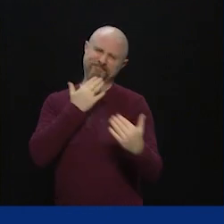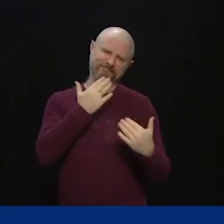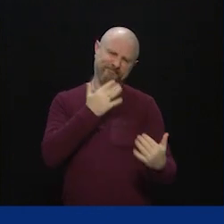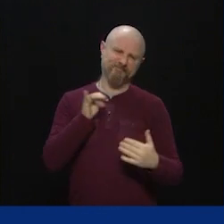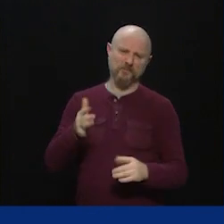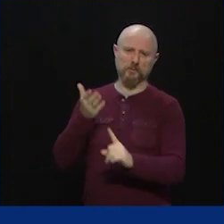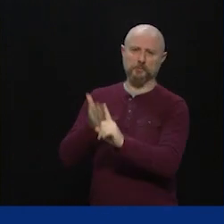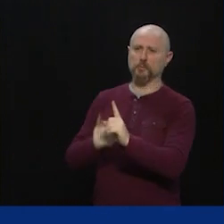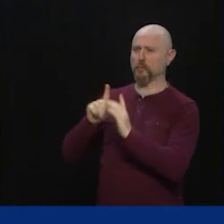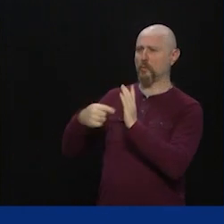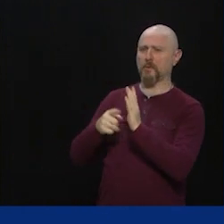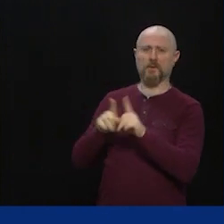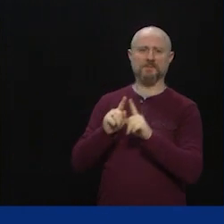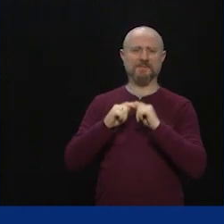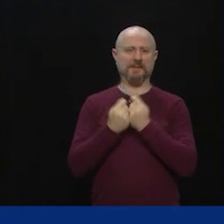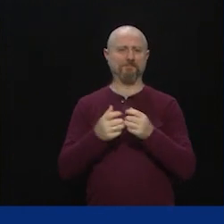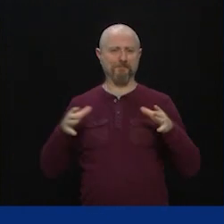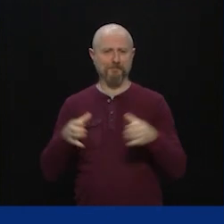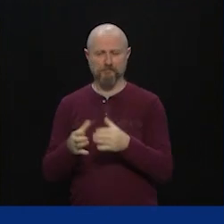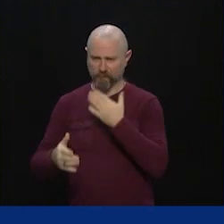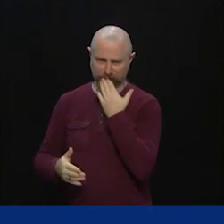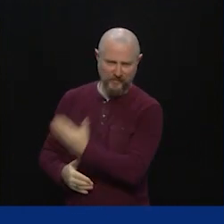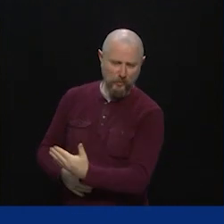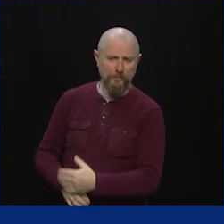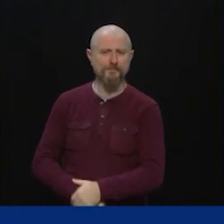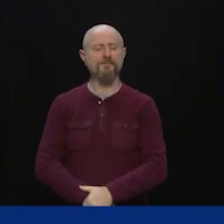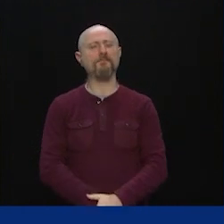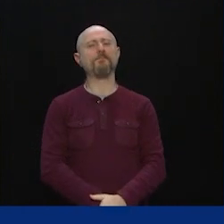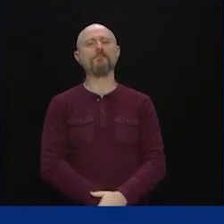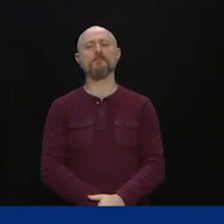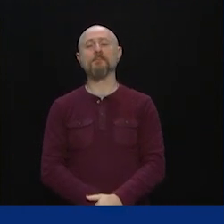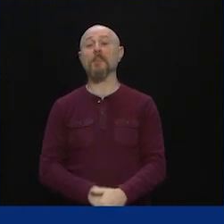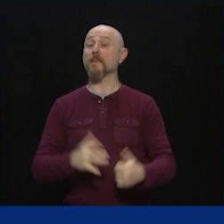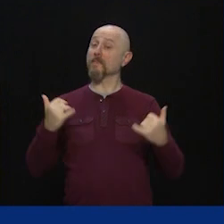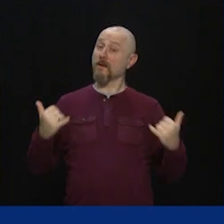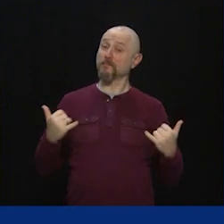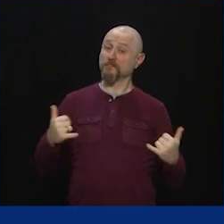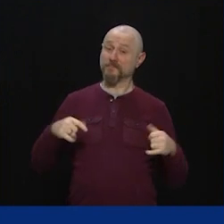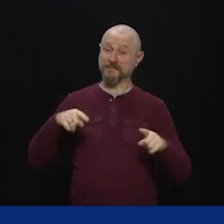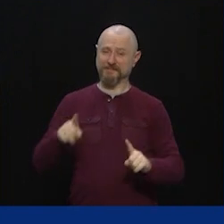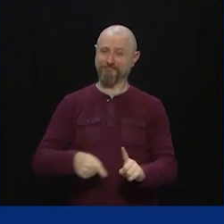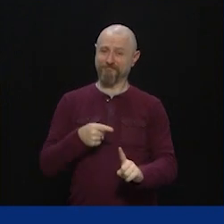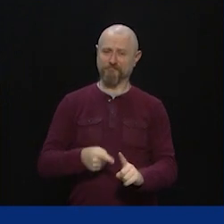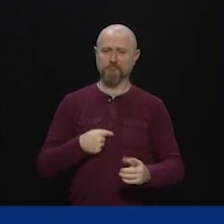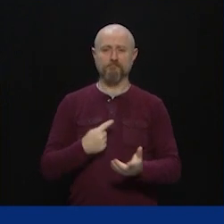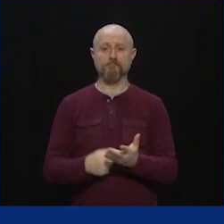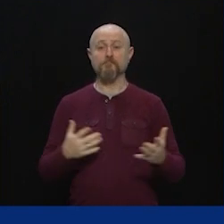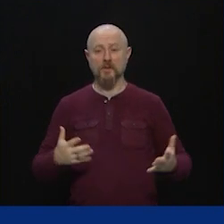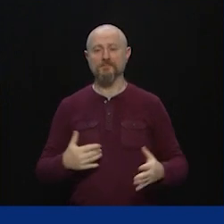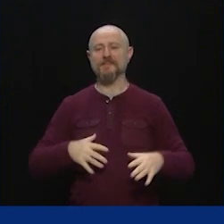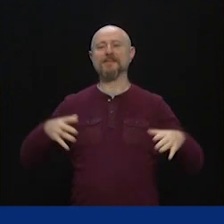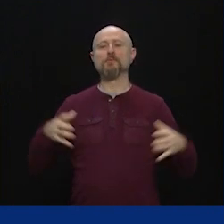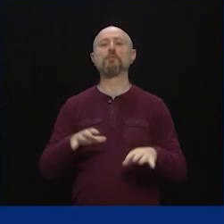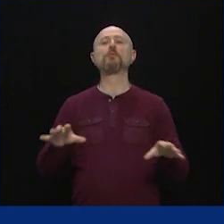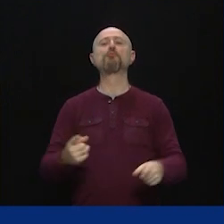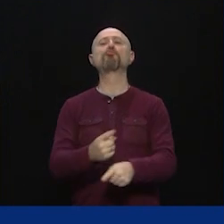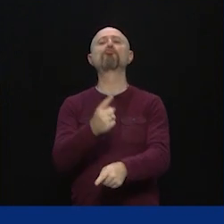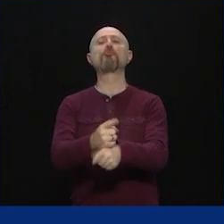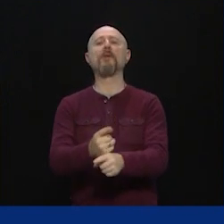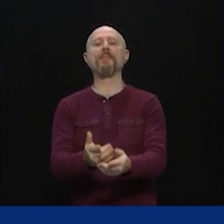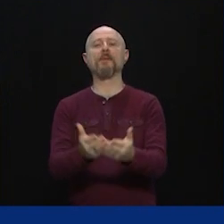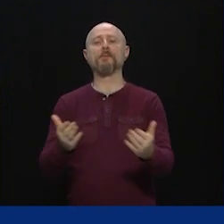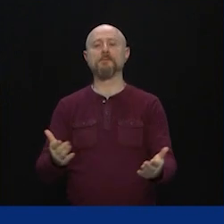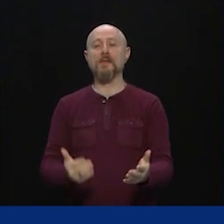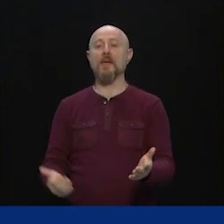So, doing the right thing, that's what we're talking about here today. And I want to thank all of you for, again, offering this site, but we have